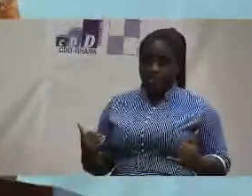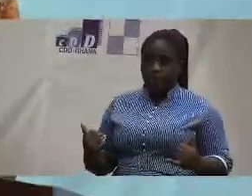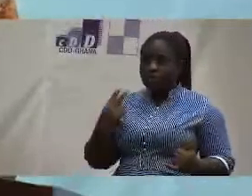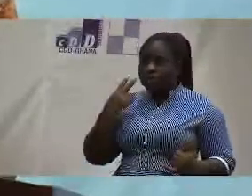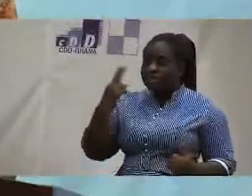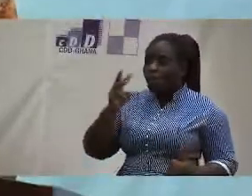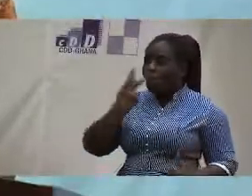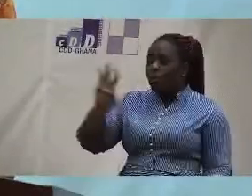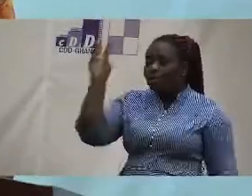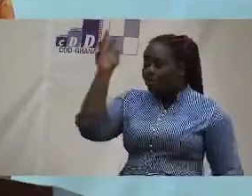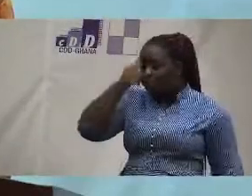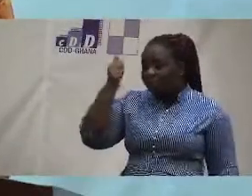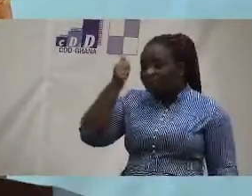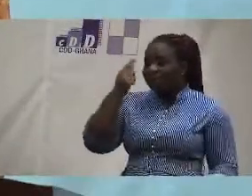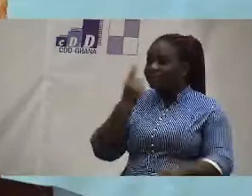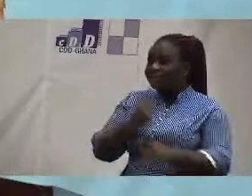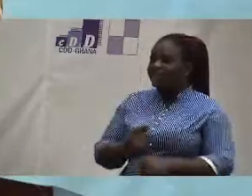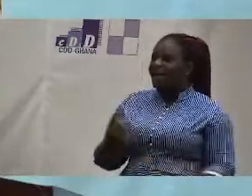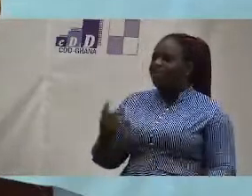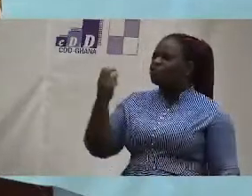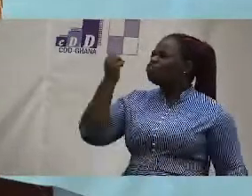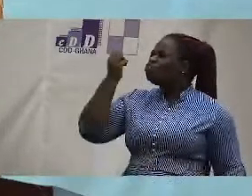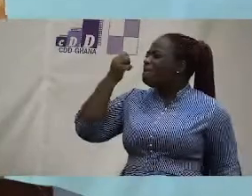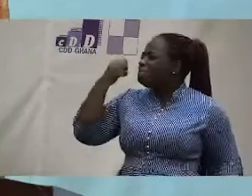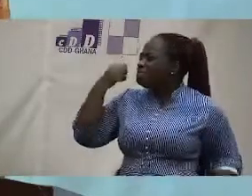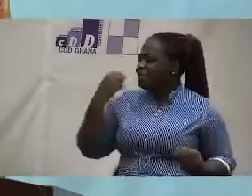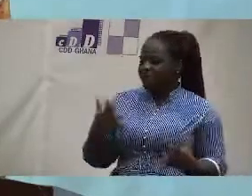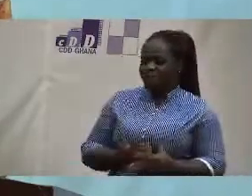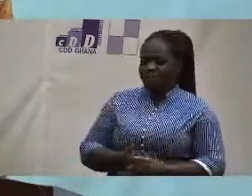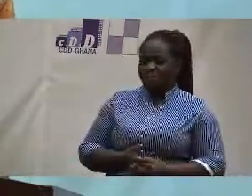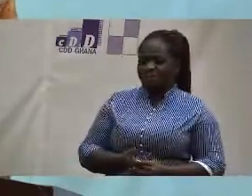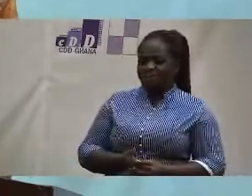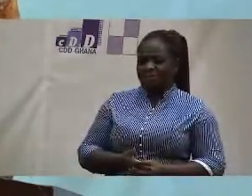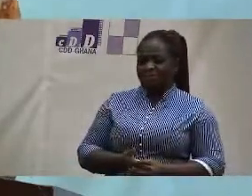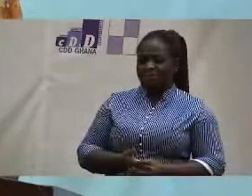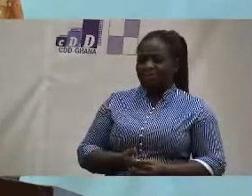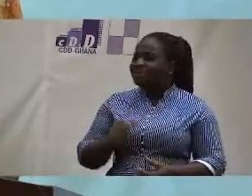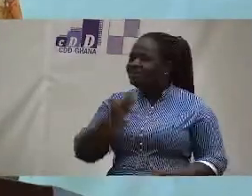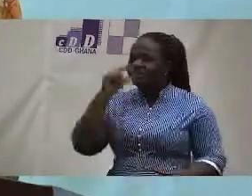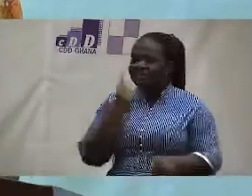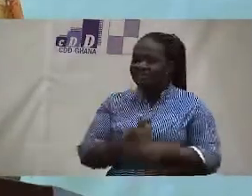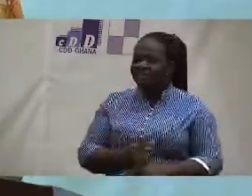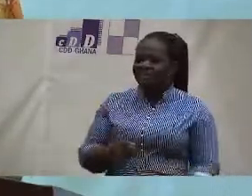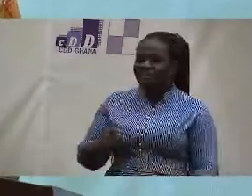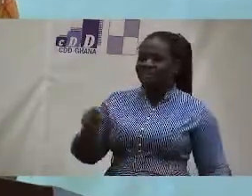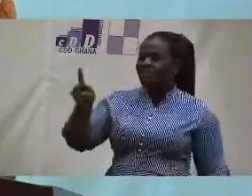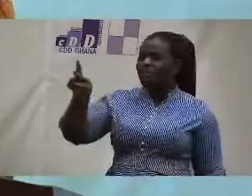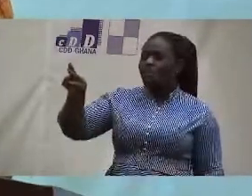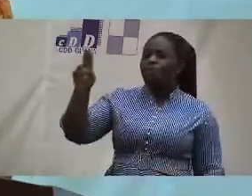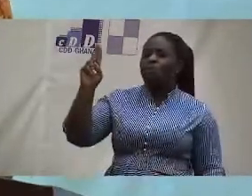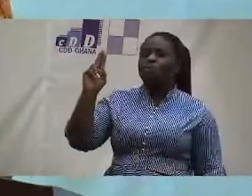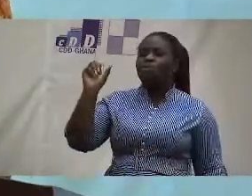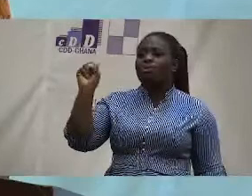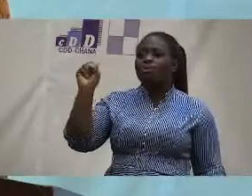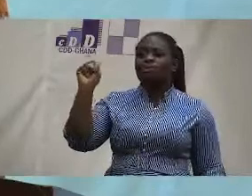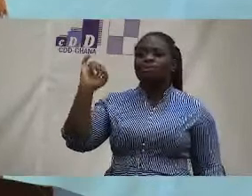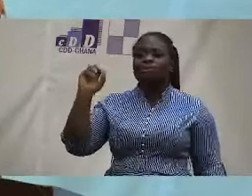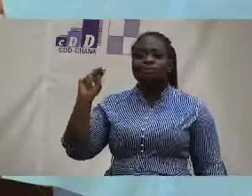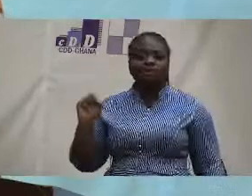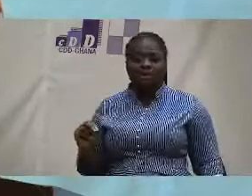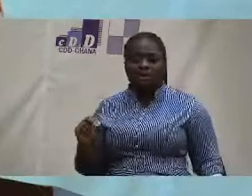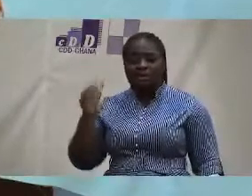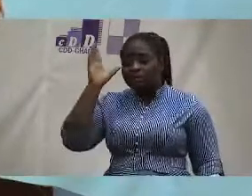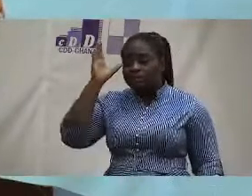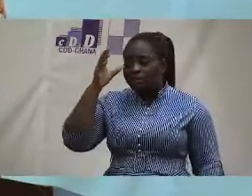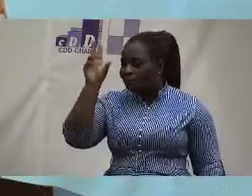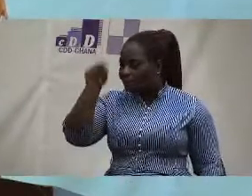at West Africa, you just have too many of them. Not just the Russia and China we are often